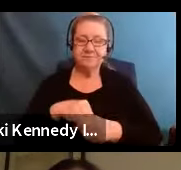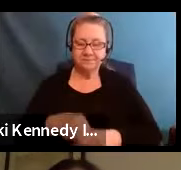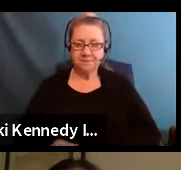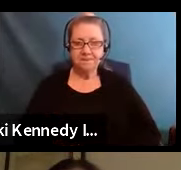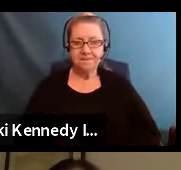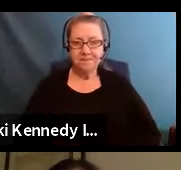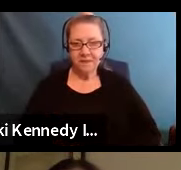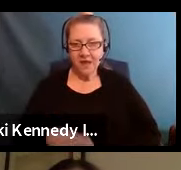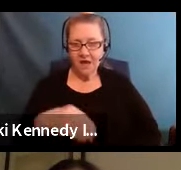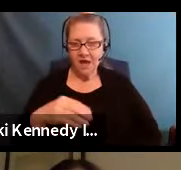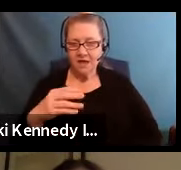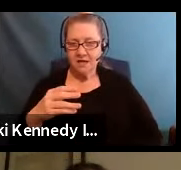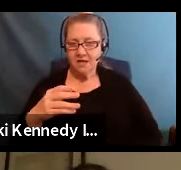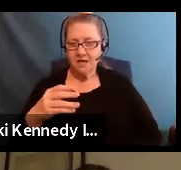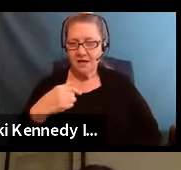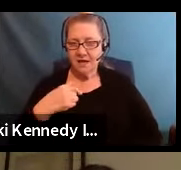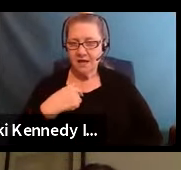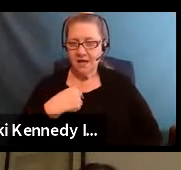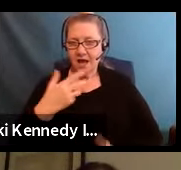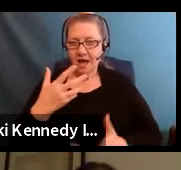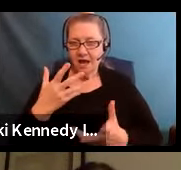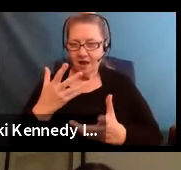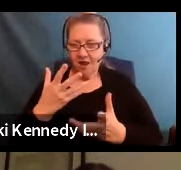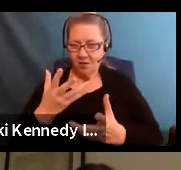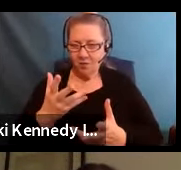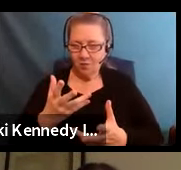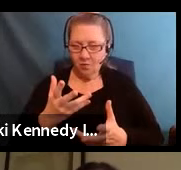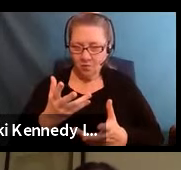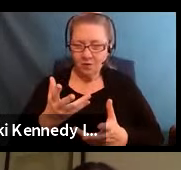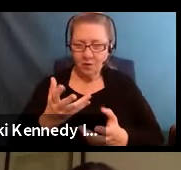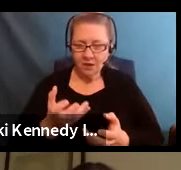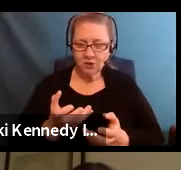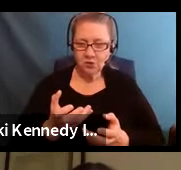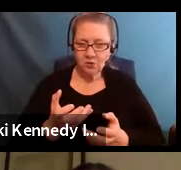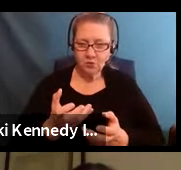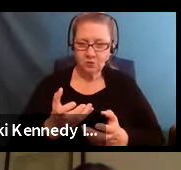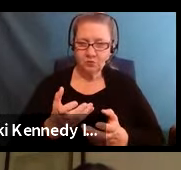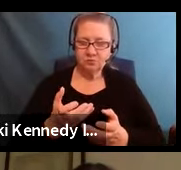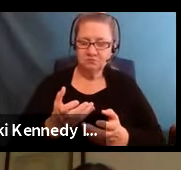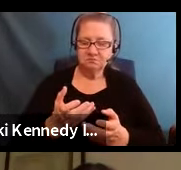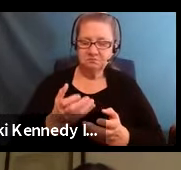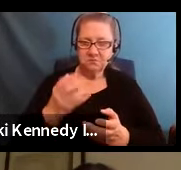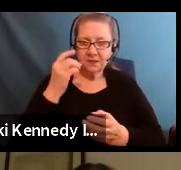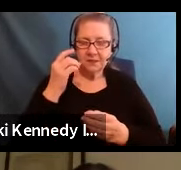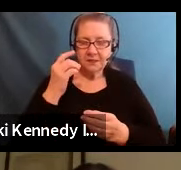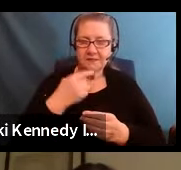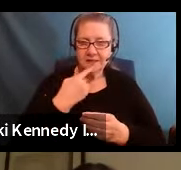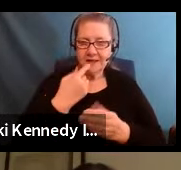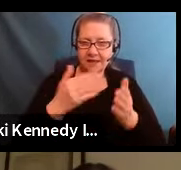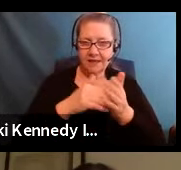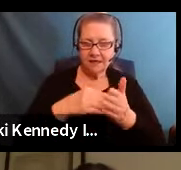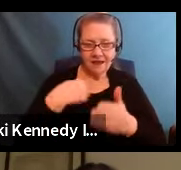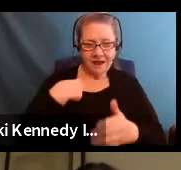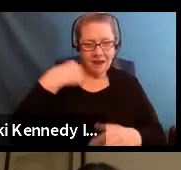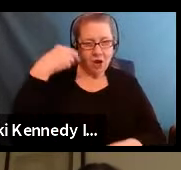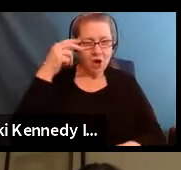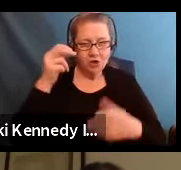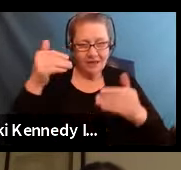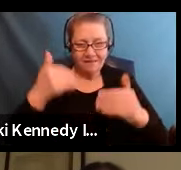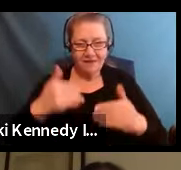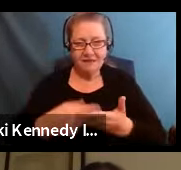I want to reflect back what I've heard in this conversation, and there were a couple of major themes. I didn't get through